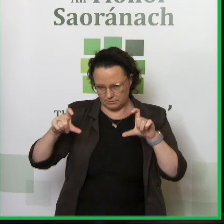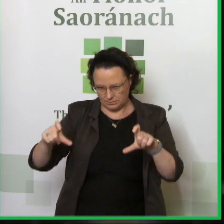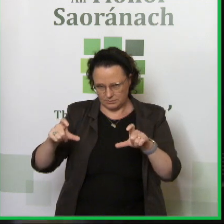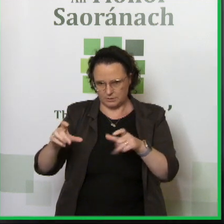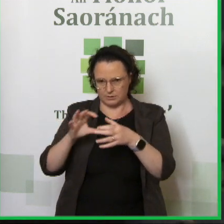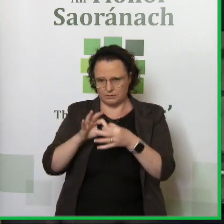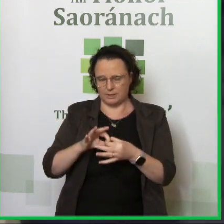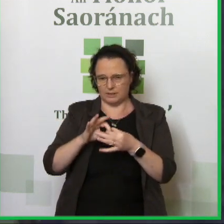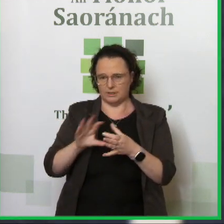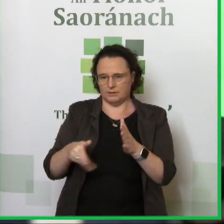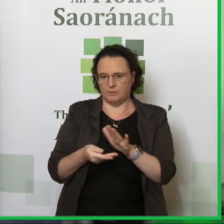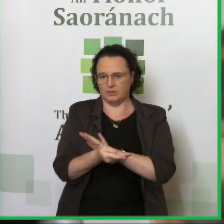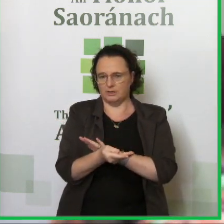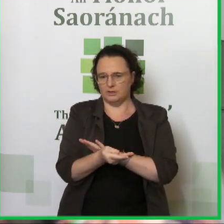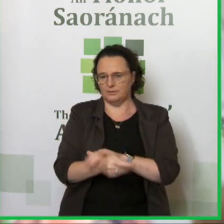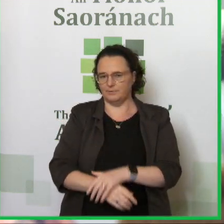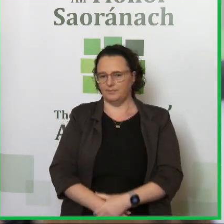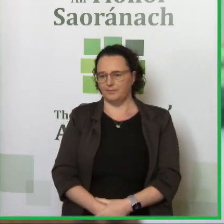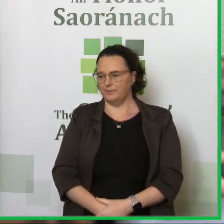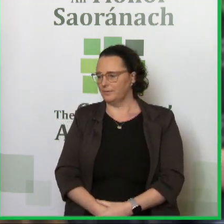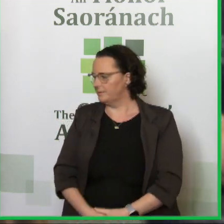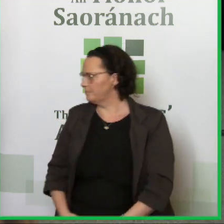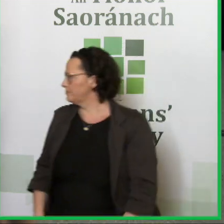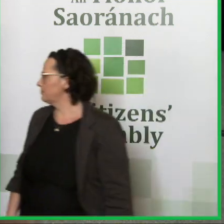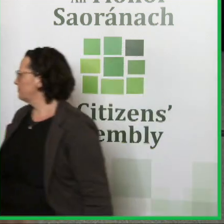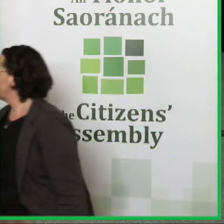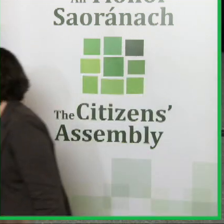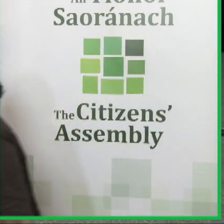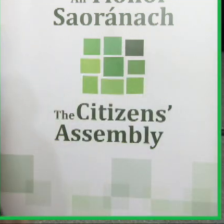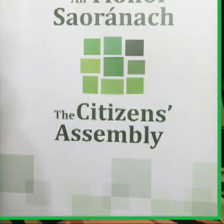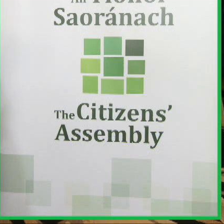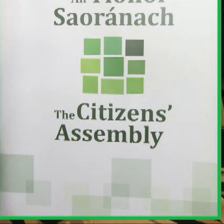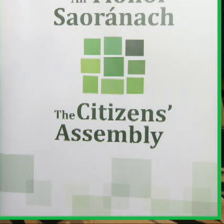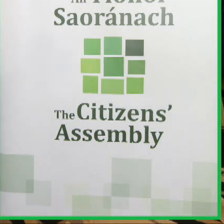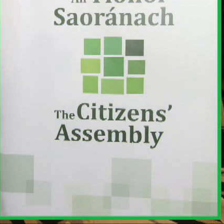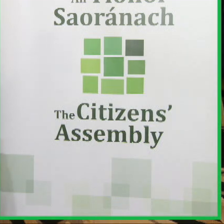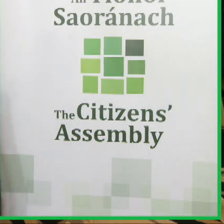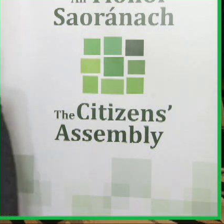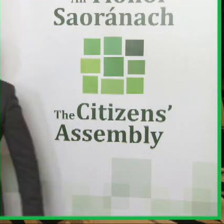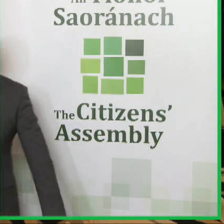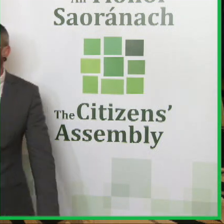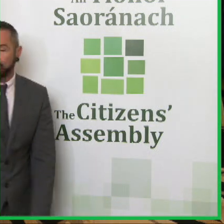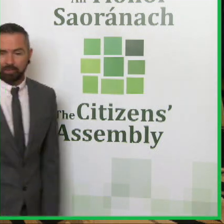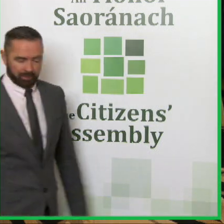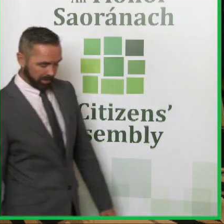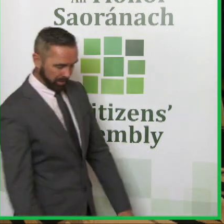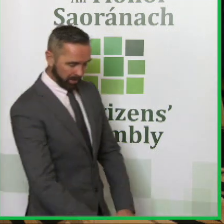related submissions. Can I have a show of hands if we're okay? Sorry, Bill, did you want to make a comment?